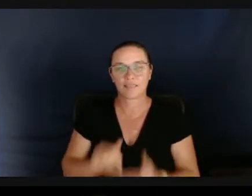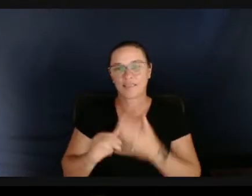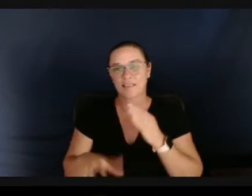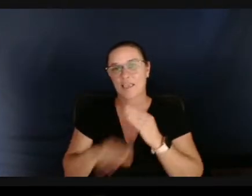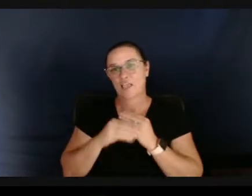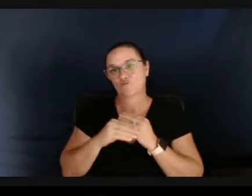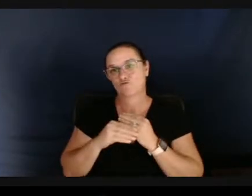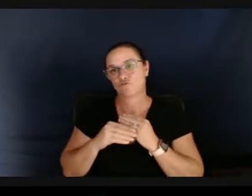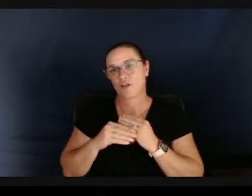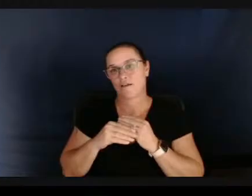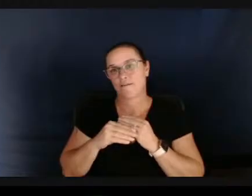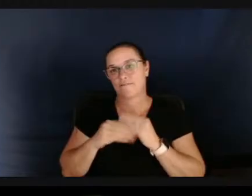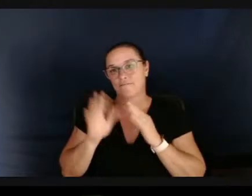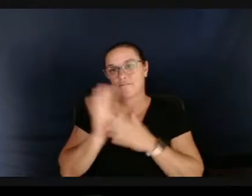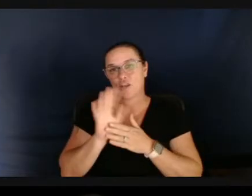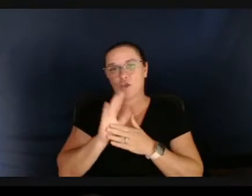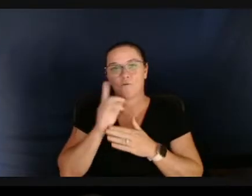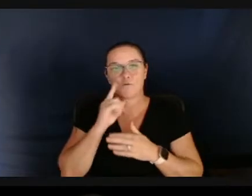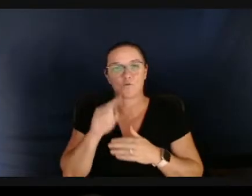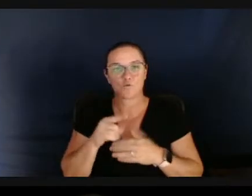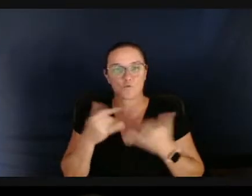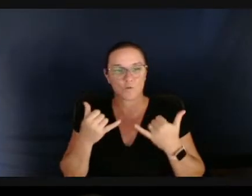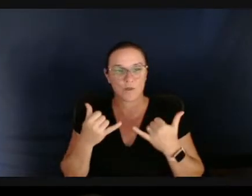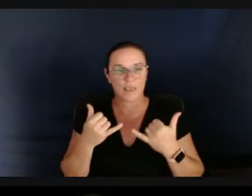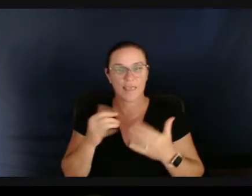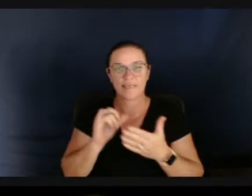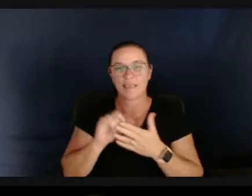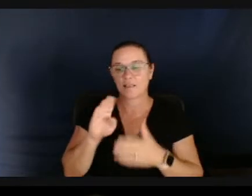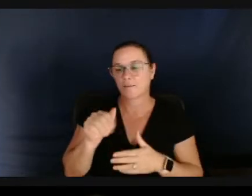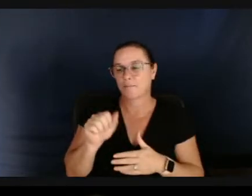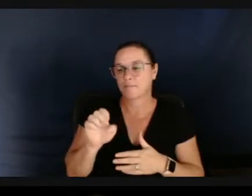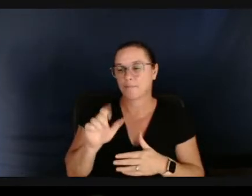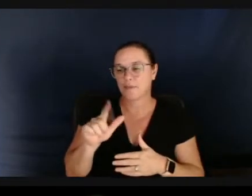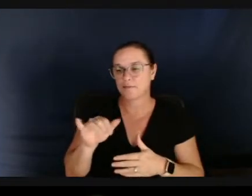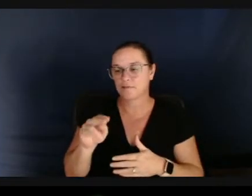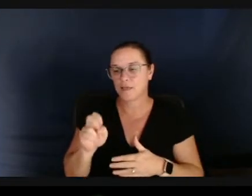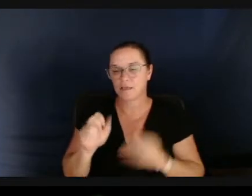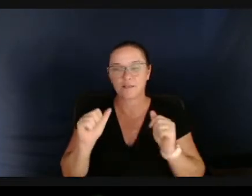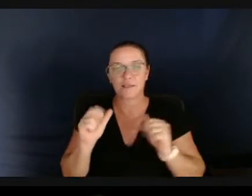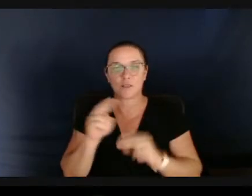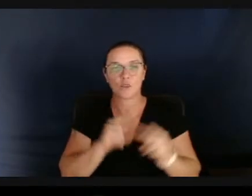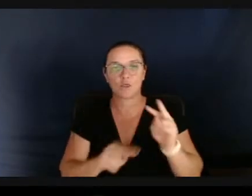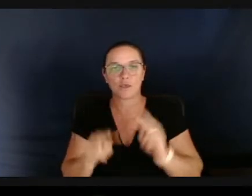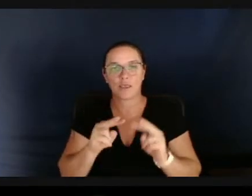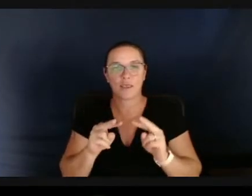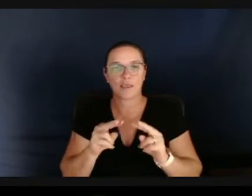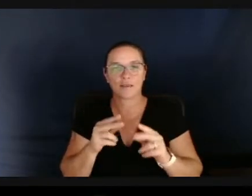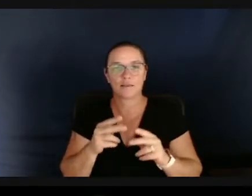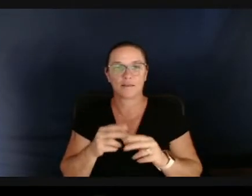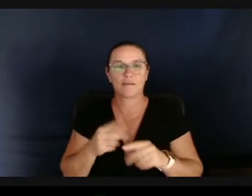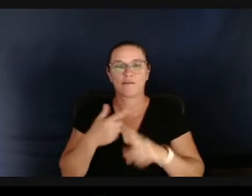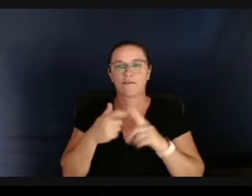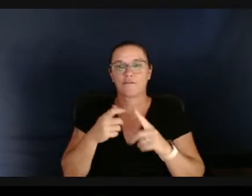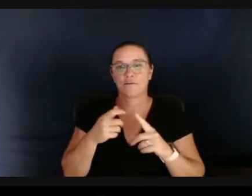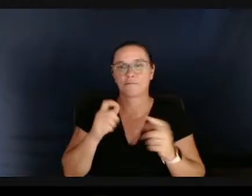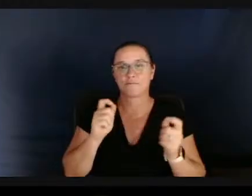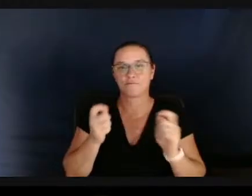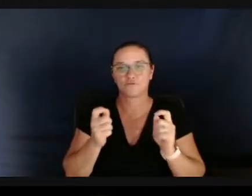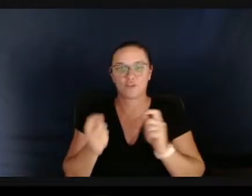of baseline for what we can look at from this camera for changing views in the future.